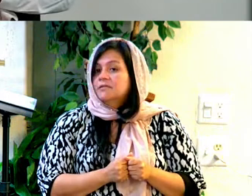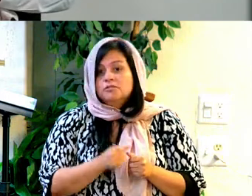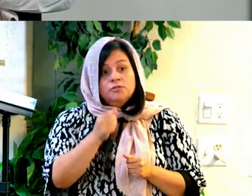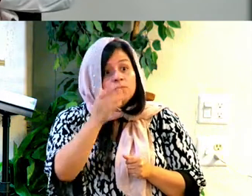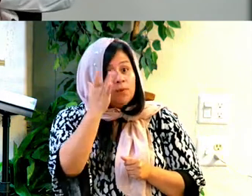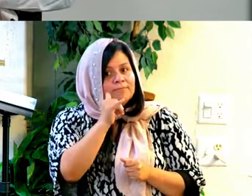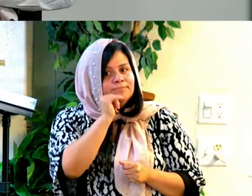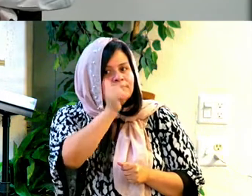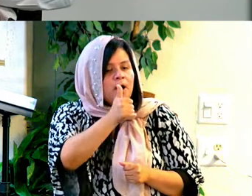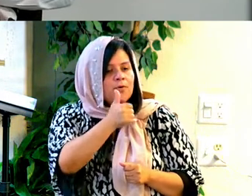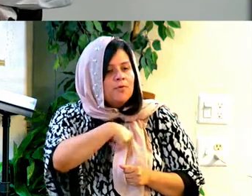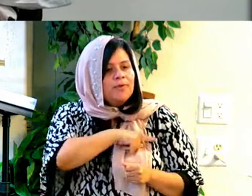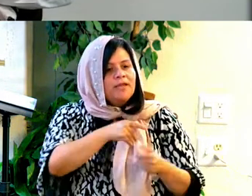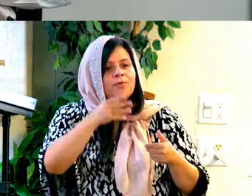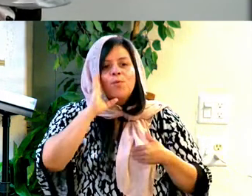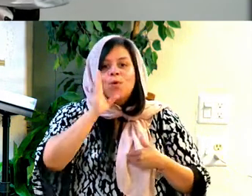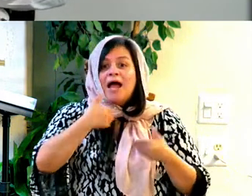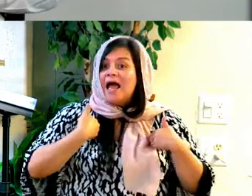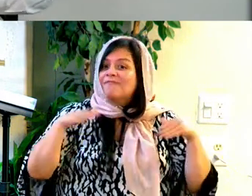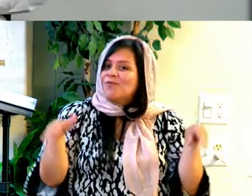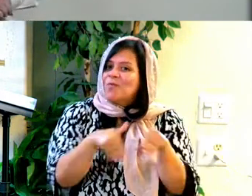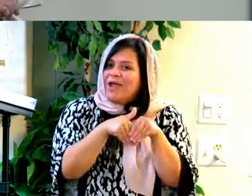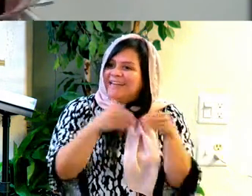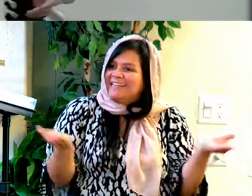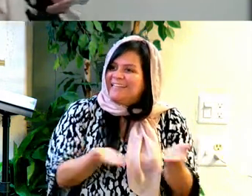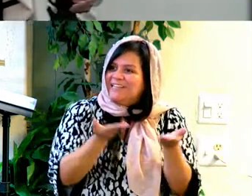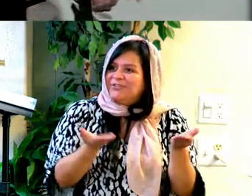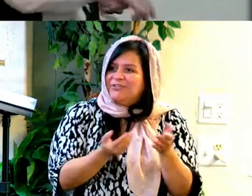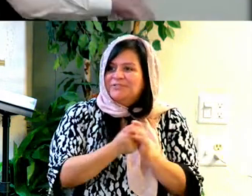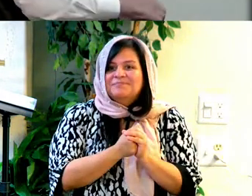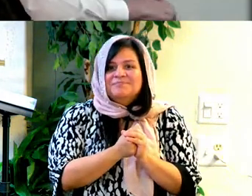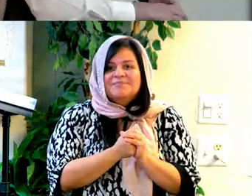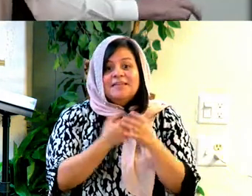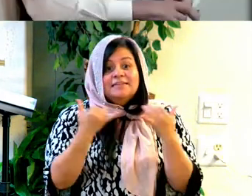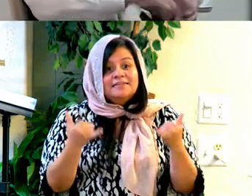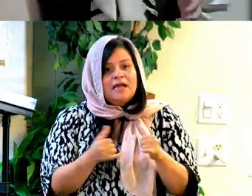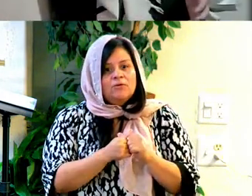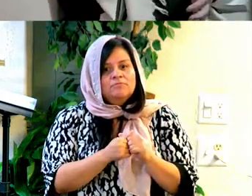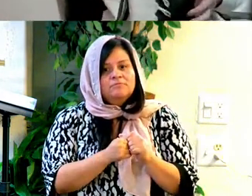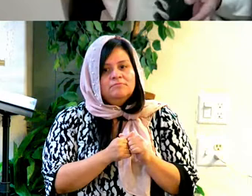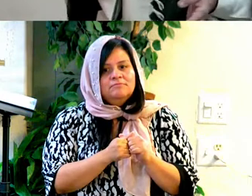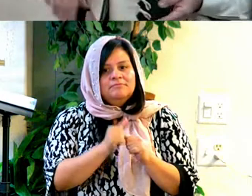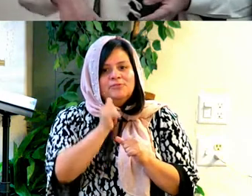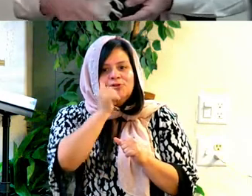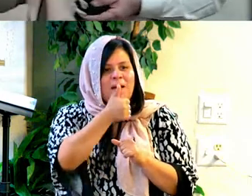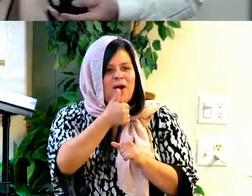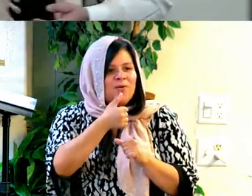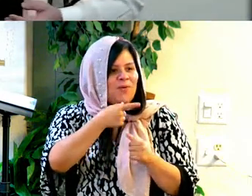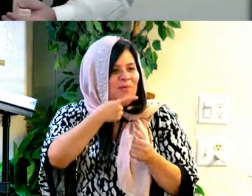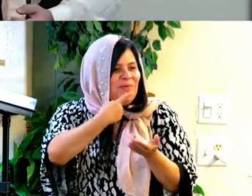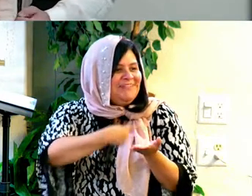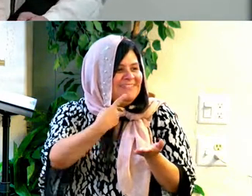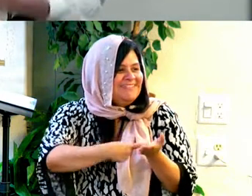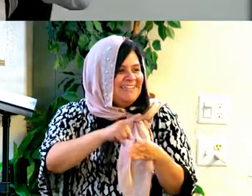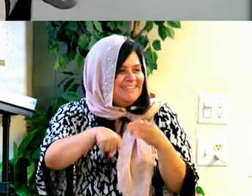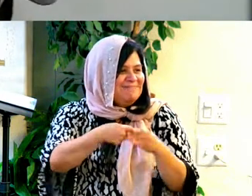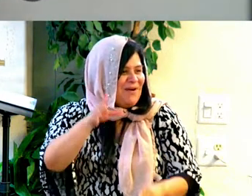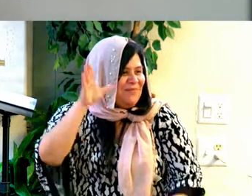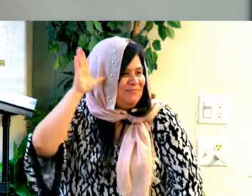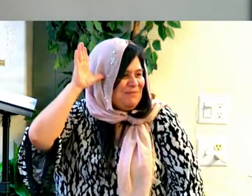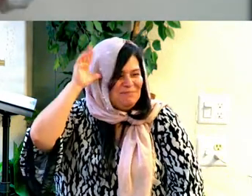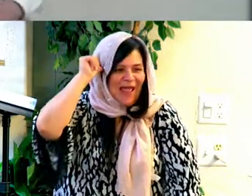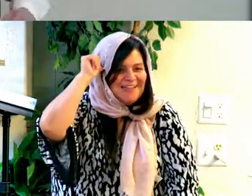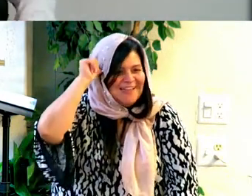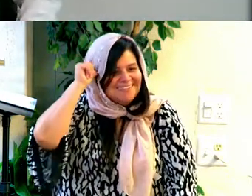Porque mañana vamos a tener una boda aquí. We'll talk about rebellion tomorrow. Y vamos a hablar acerca de rebelión otro